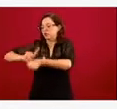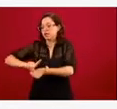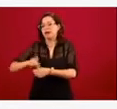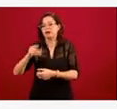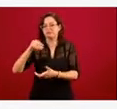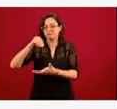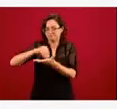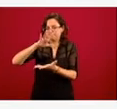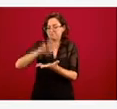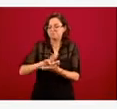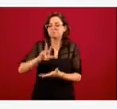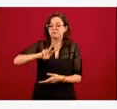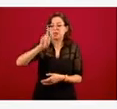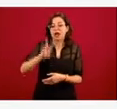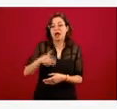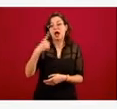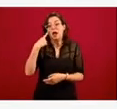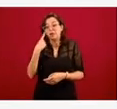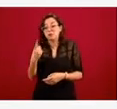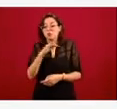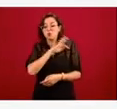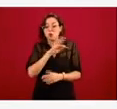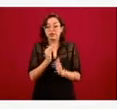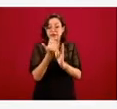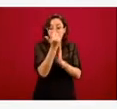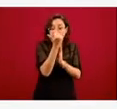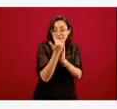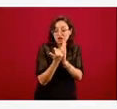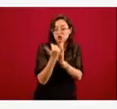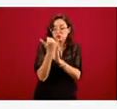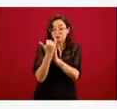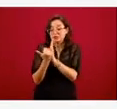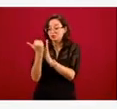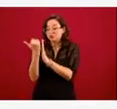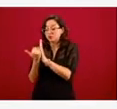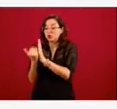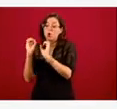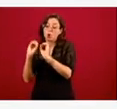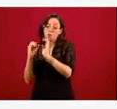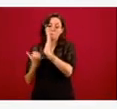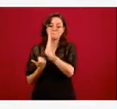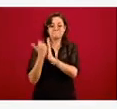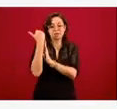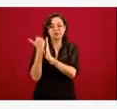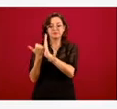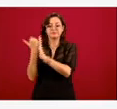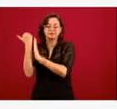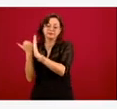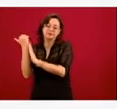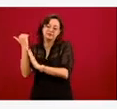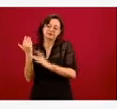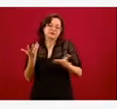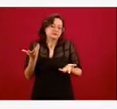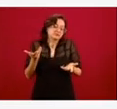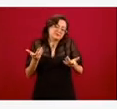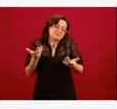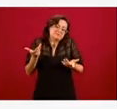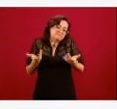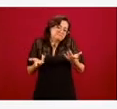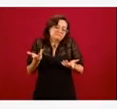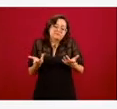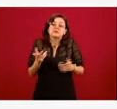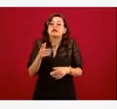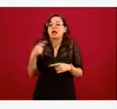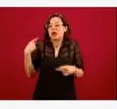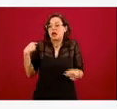6,297, and then the little orange bars represent the newly confirmed cases per day. And we can also